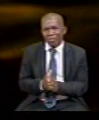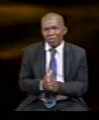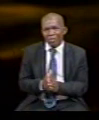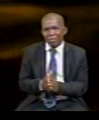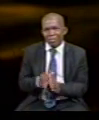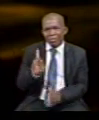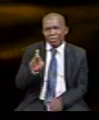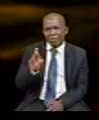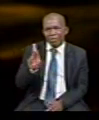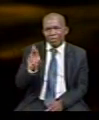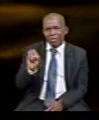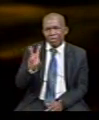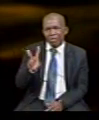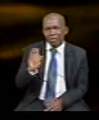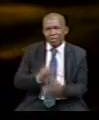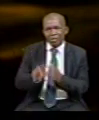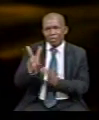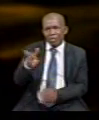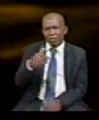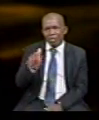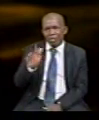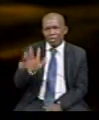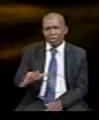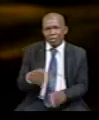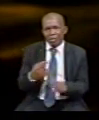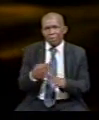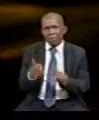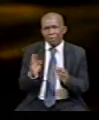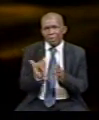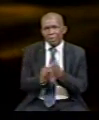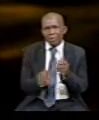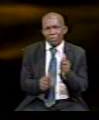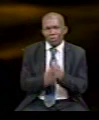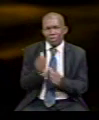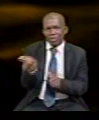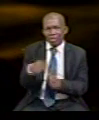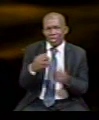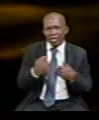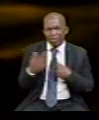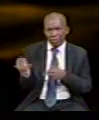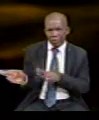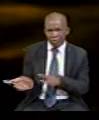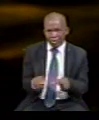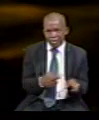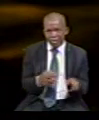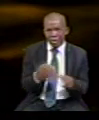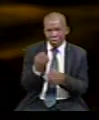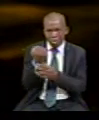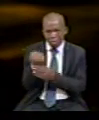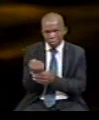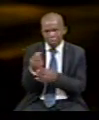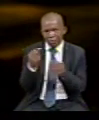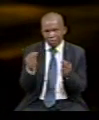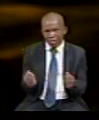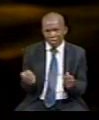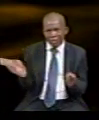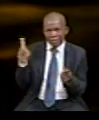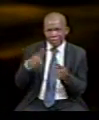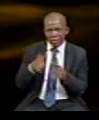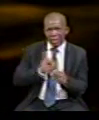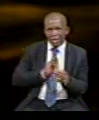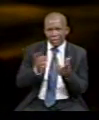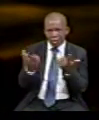Revelation chapter 2, verse 25. It says, but that which ye have already, hold fast till I